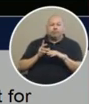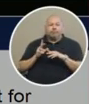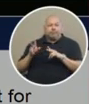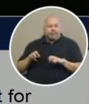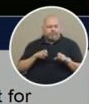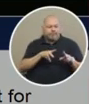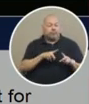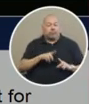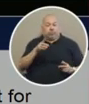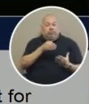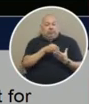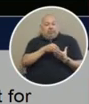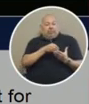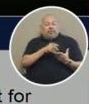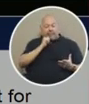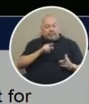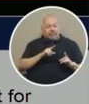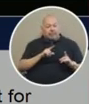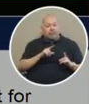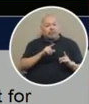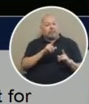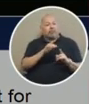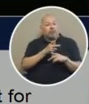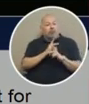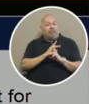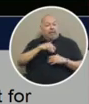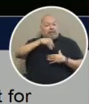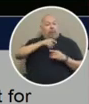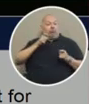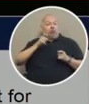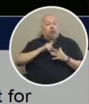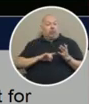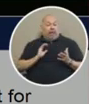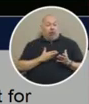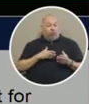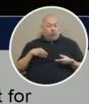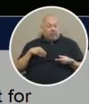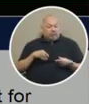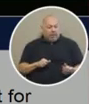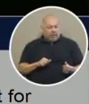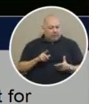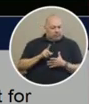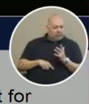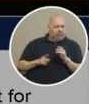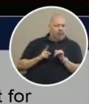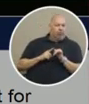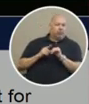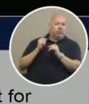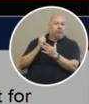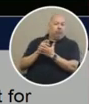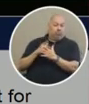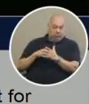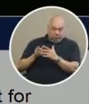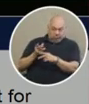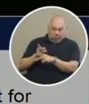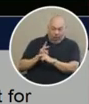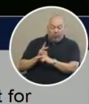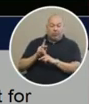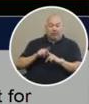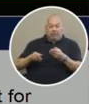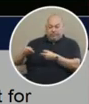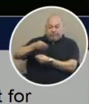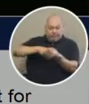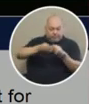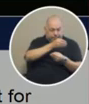savings will be swept into the non-departmental, again, to provide us internal controls on the spending authority. The second item is the